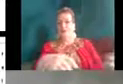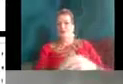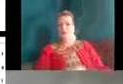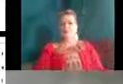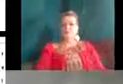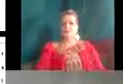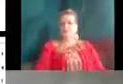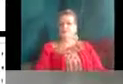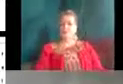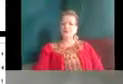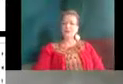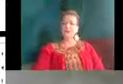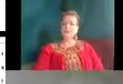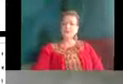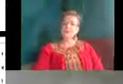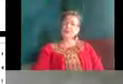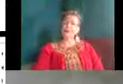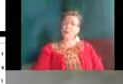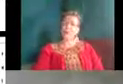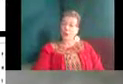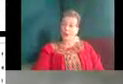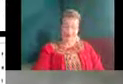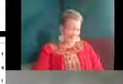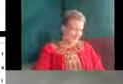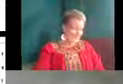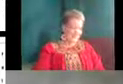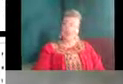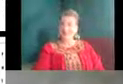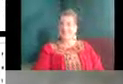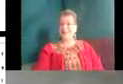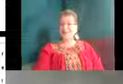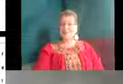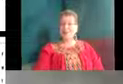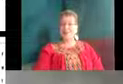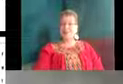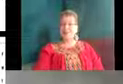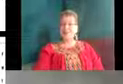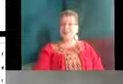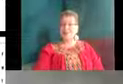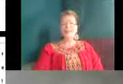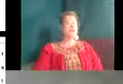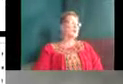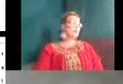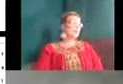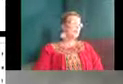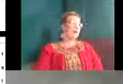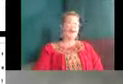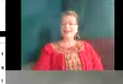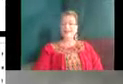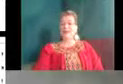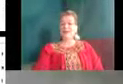but if you ask me what my daughter's phone number is I'm going to tell you I don't know because it's just saved in my favorites so